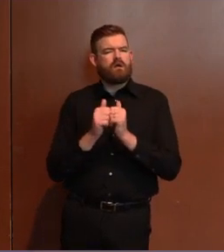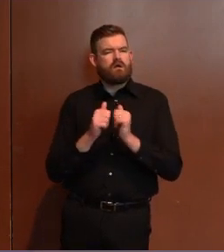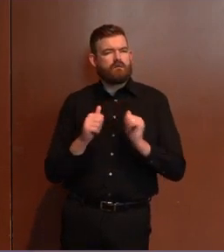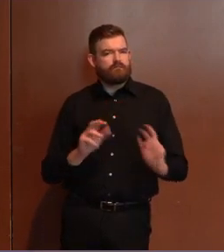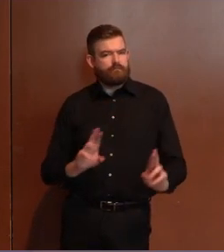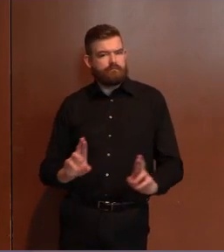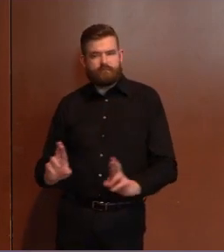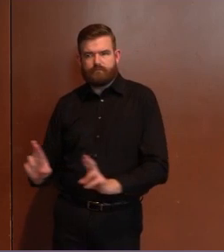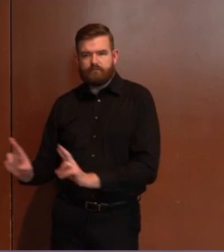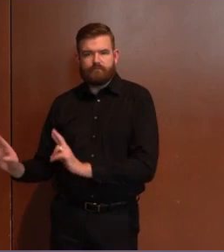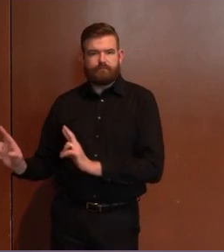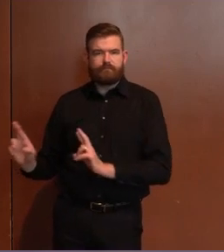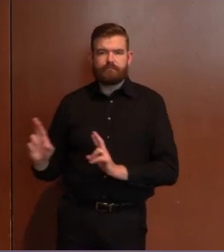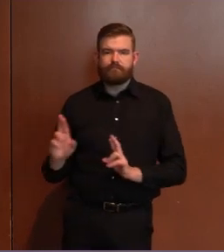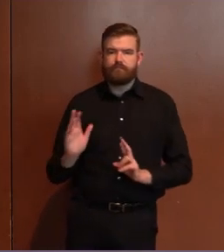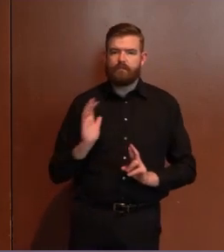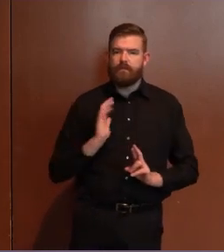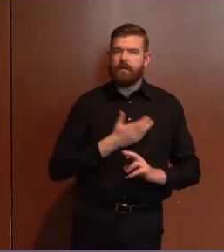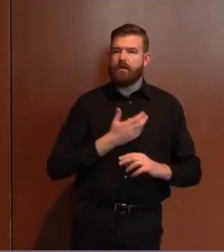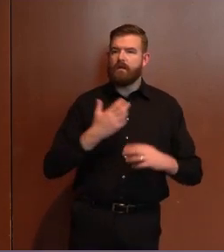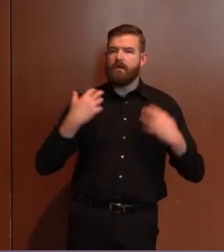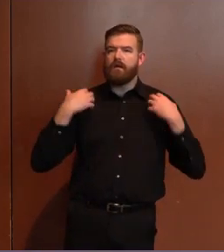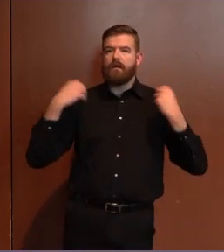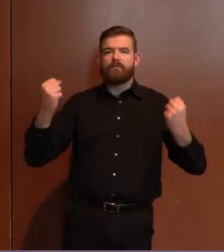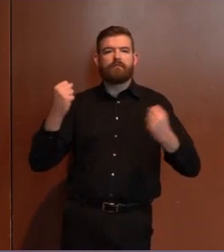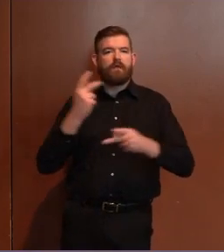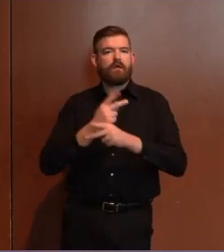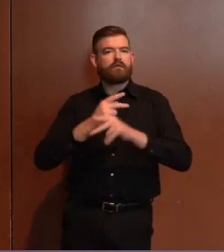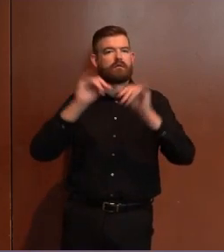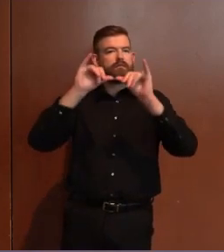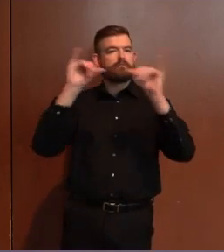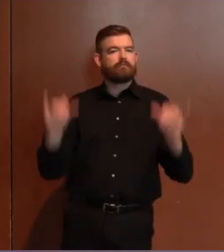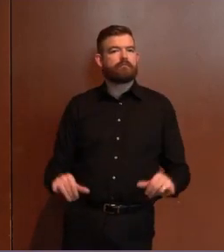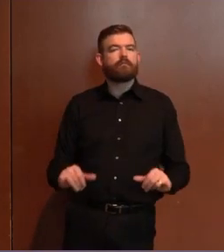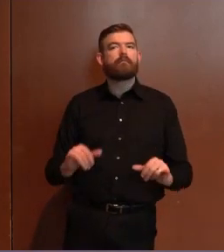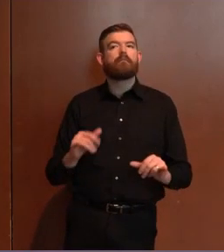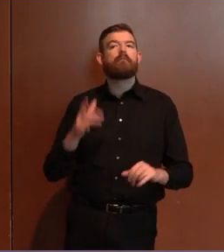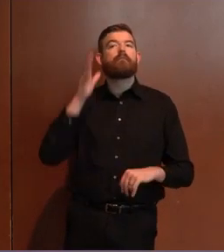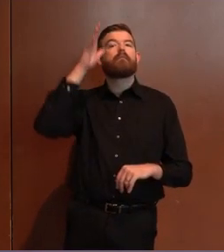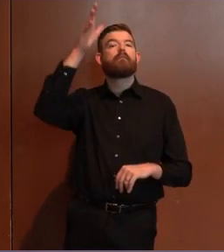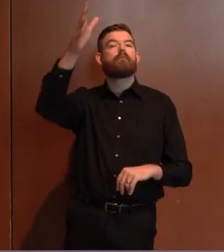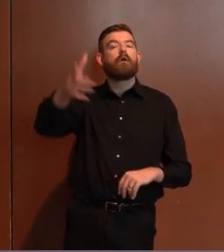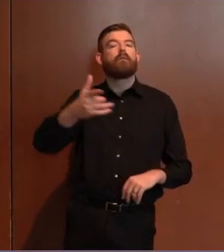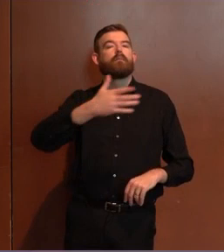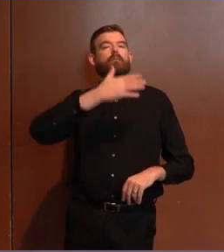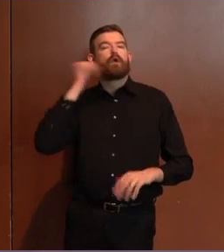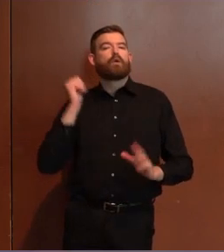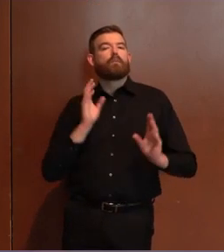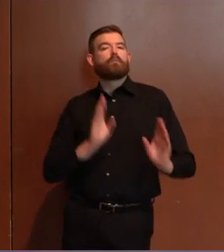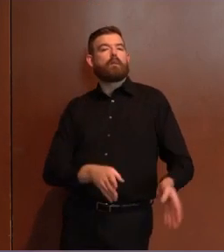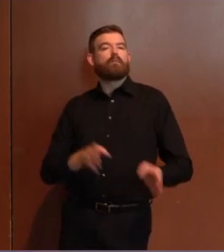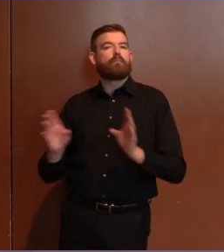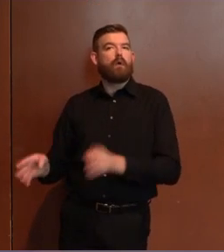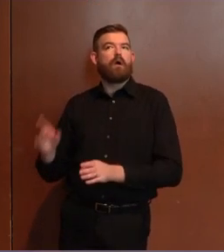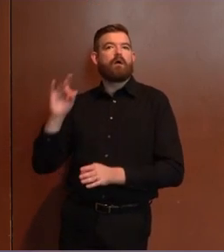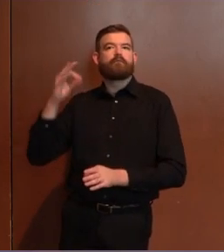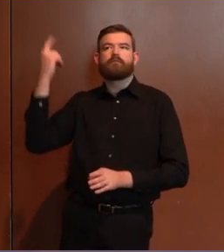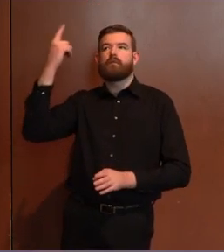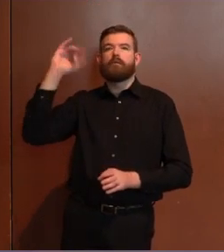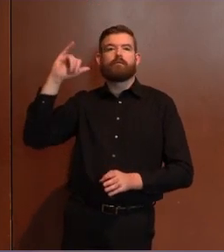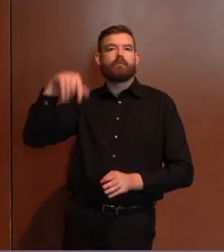what lessons have we learned to maybe become more prepared in case something like this happens again? And I know it was a long time ago,